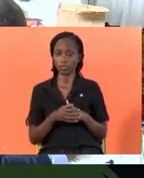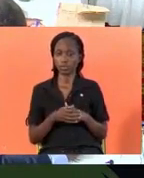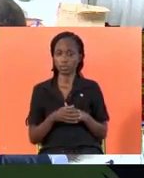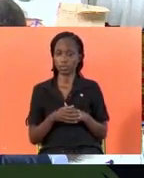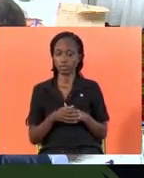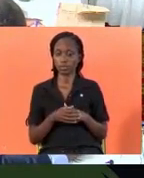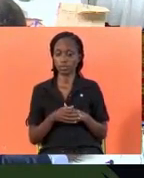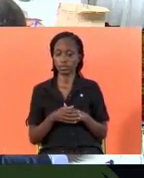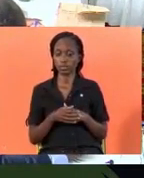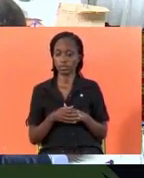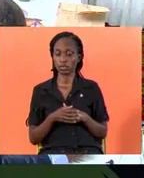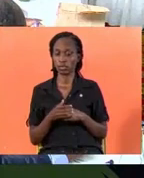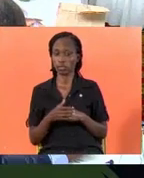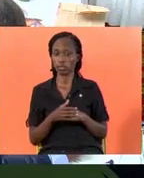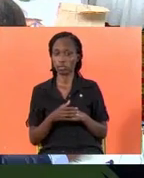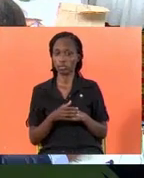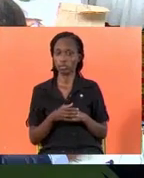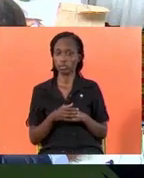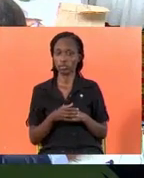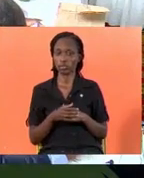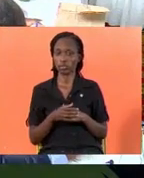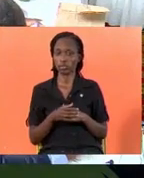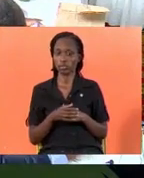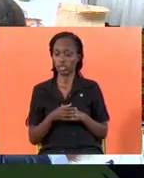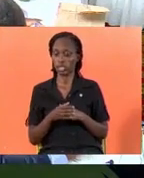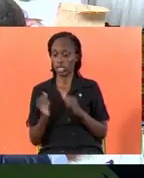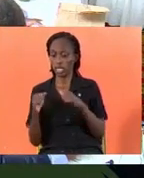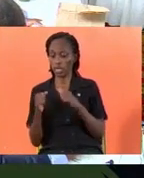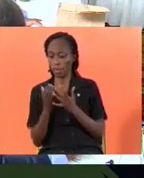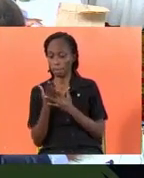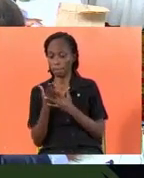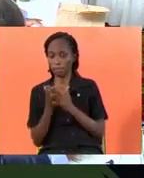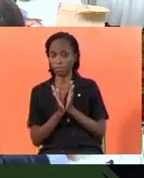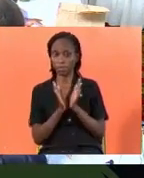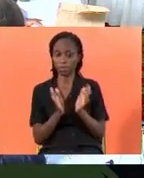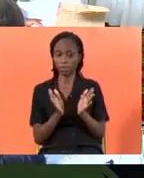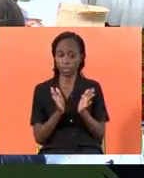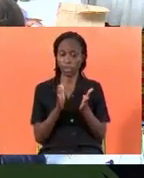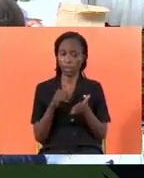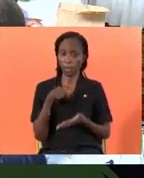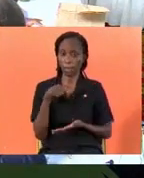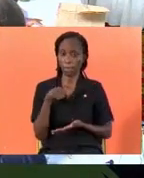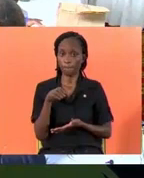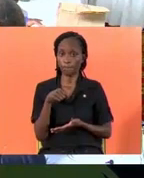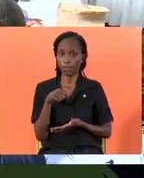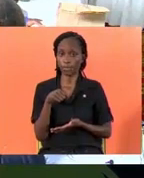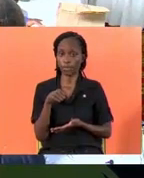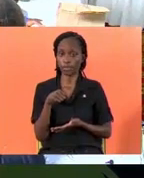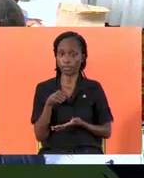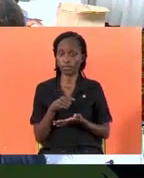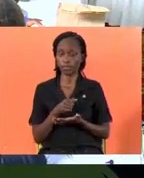there are agreements within the public budget for